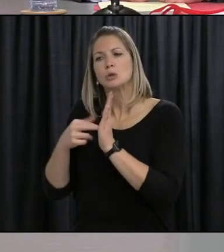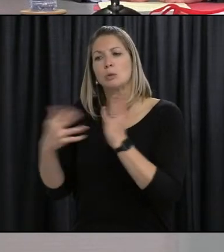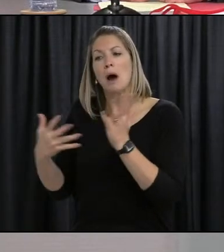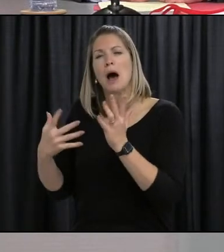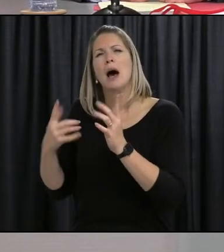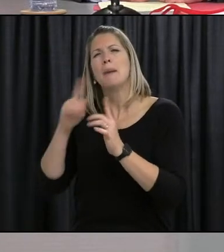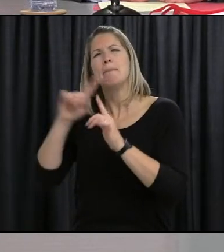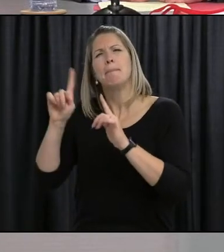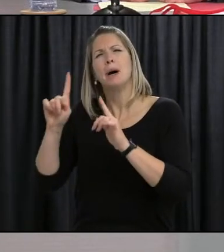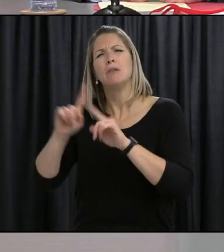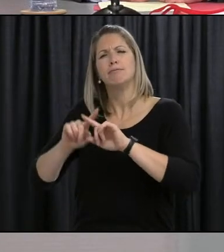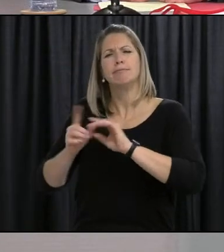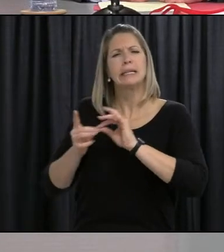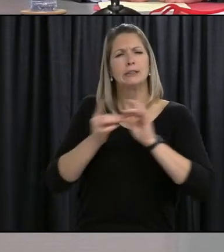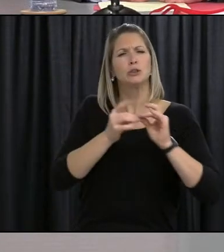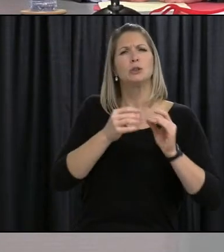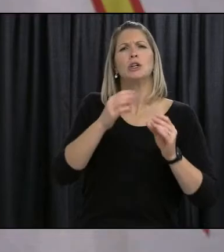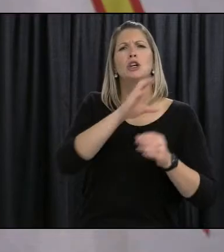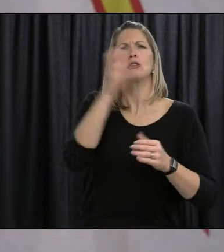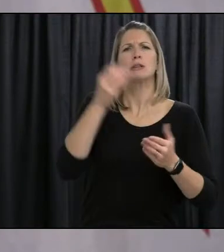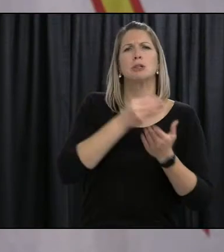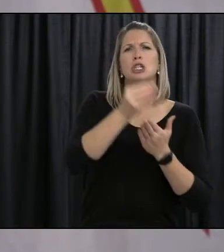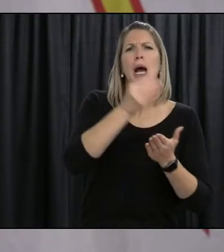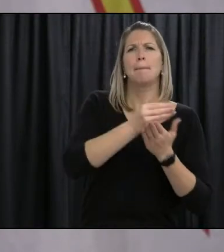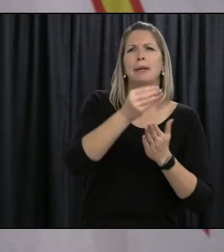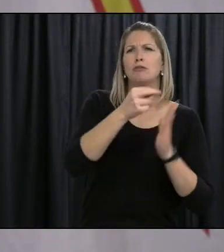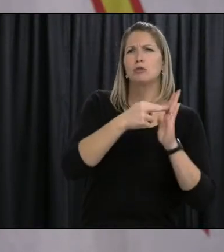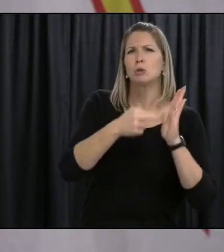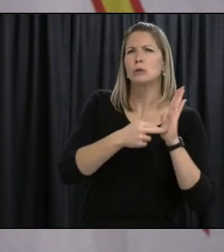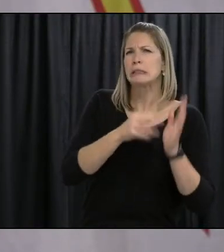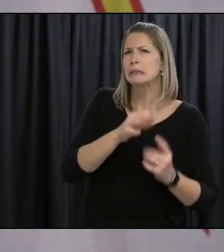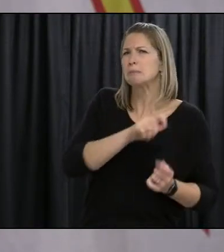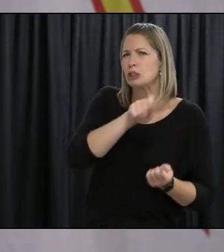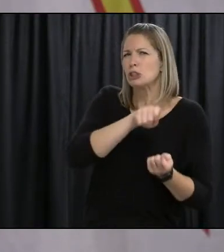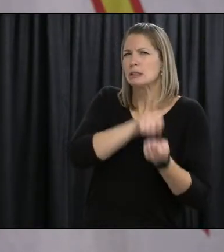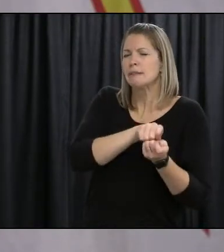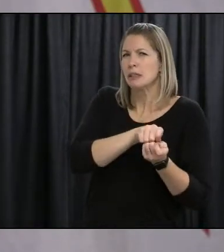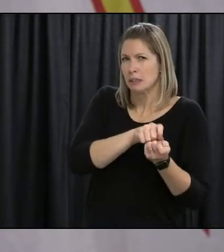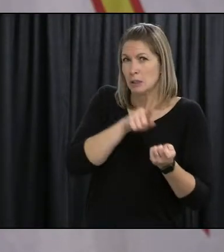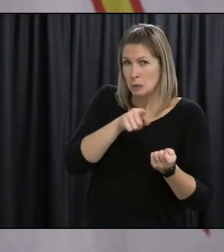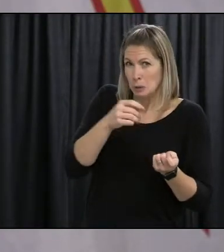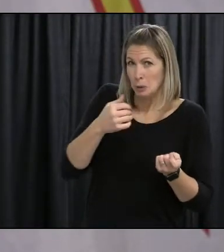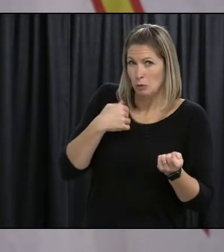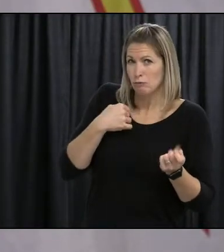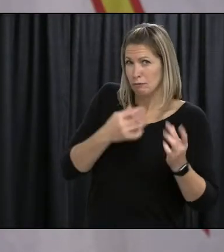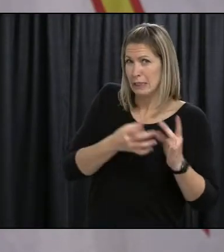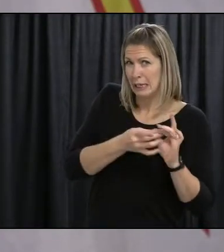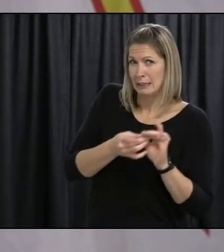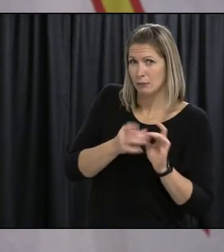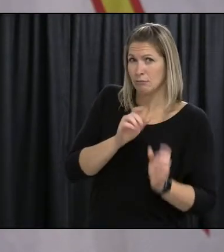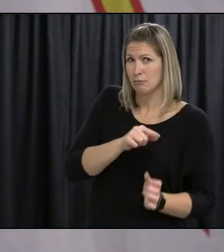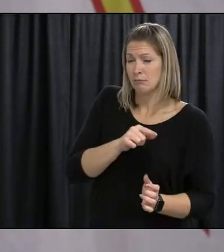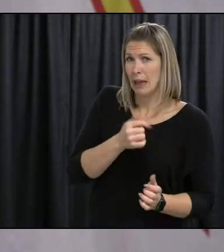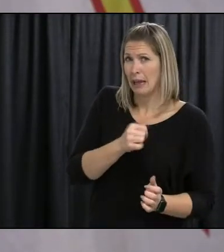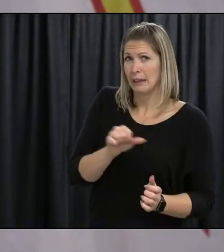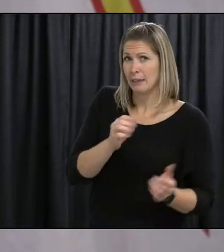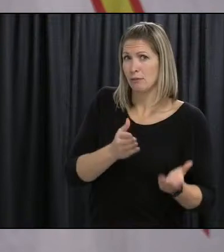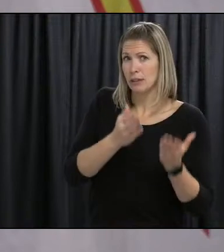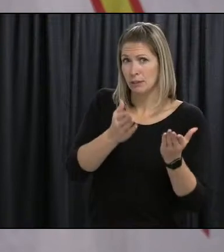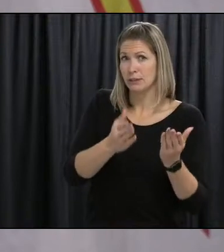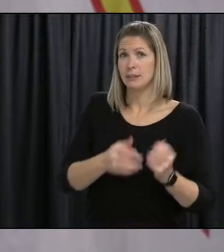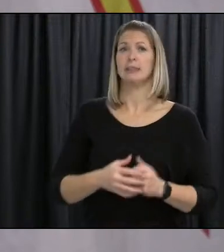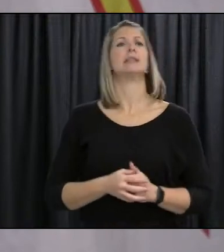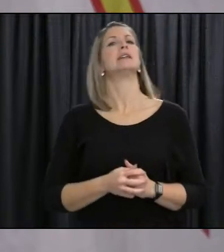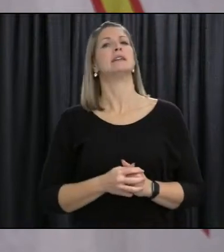starts to ramp up? That's a good question. That is, those are concerns. We still, even with the rush